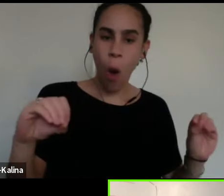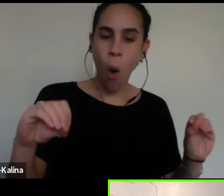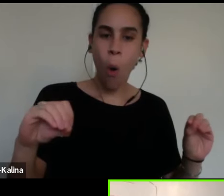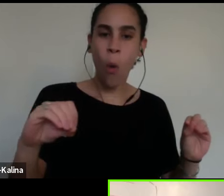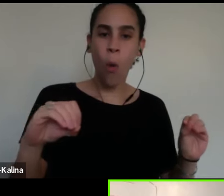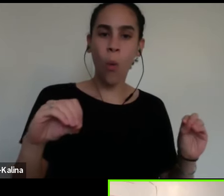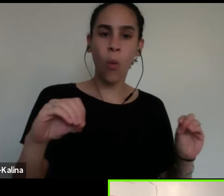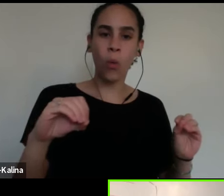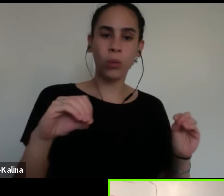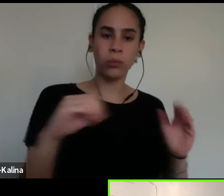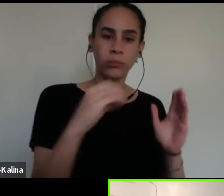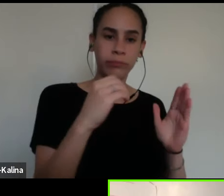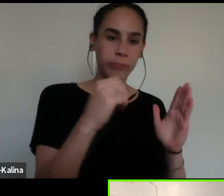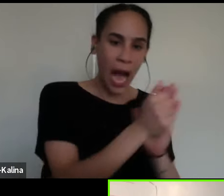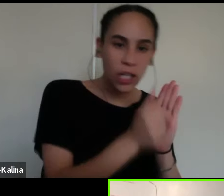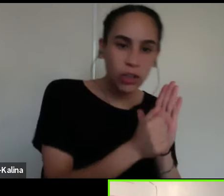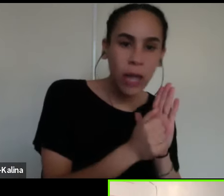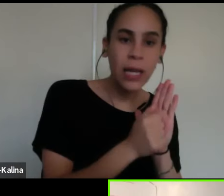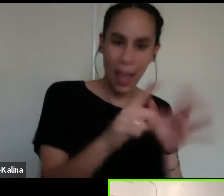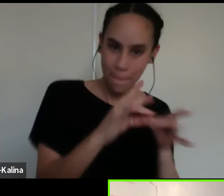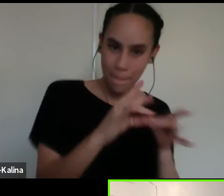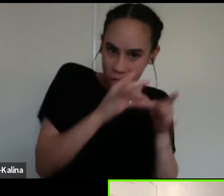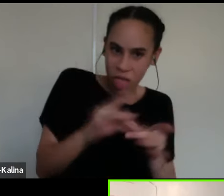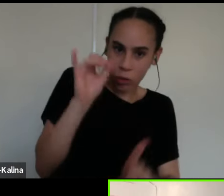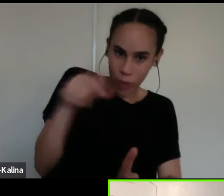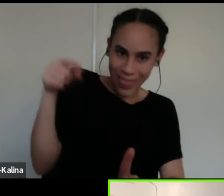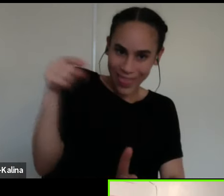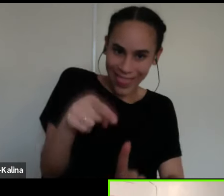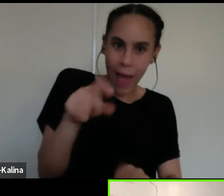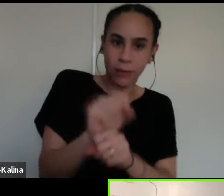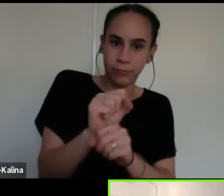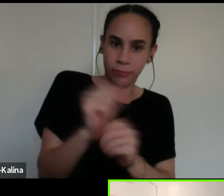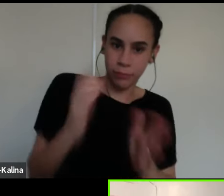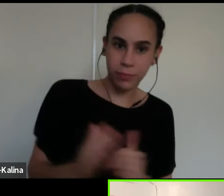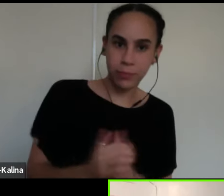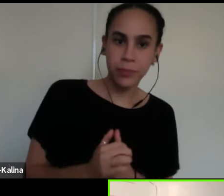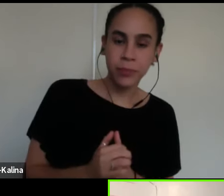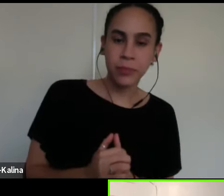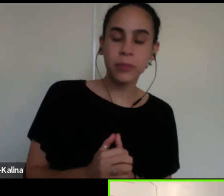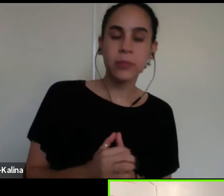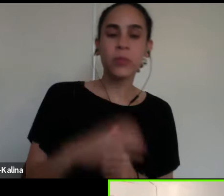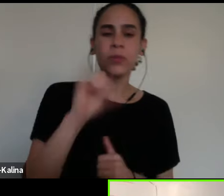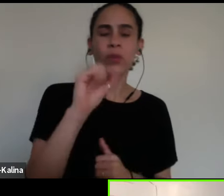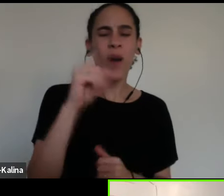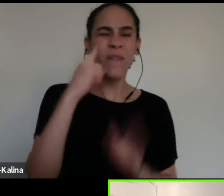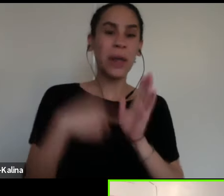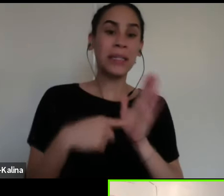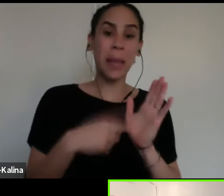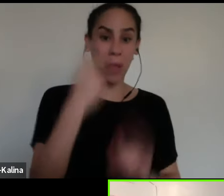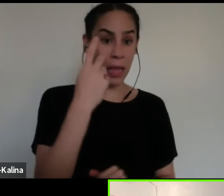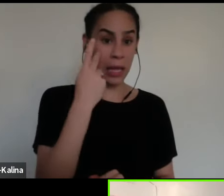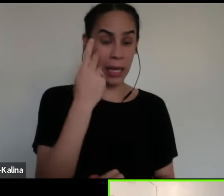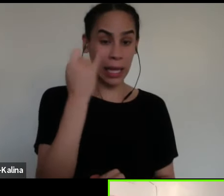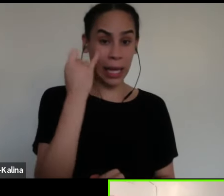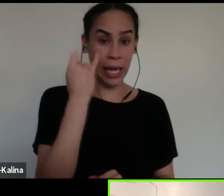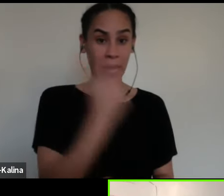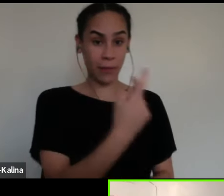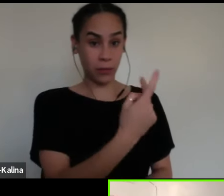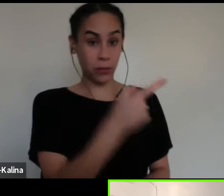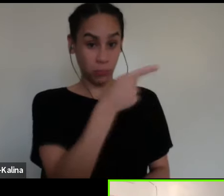belongs to the person, which means that if you, let's say Melinda, were my